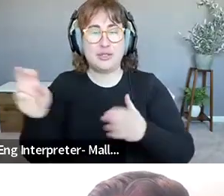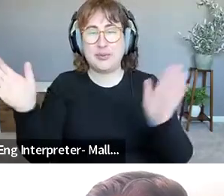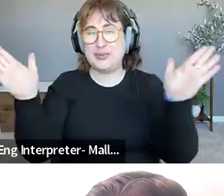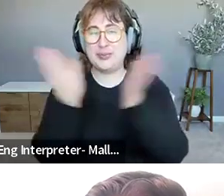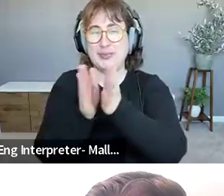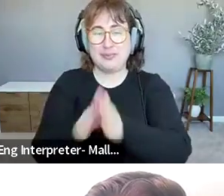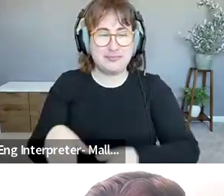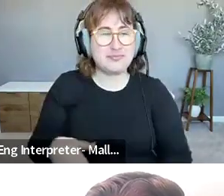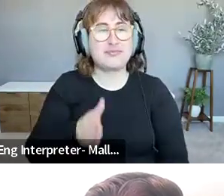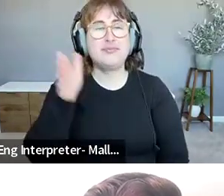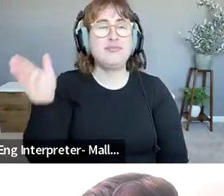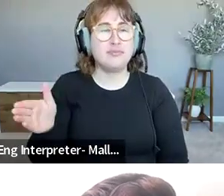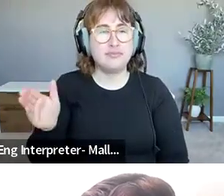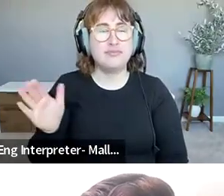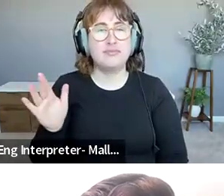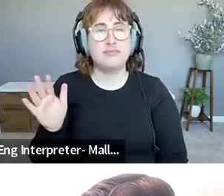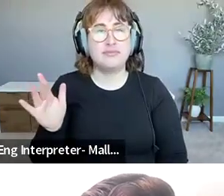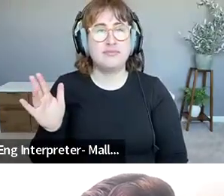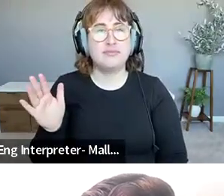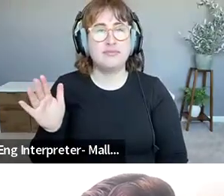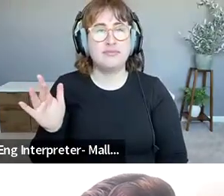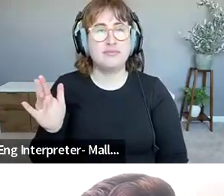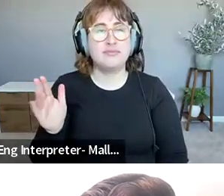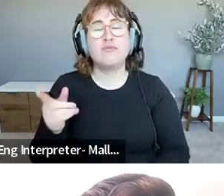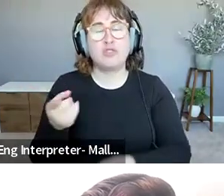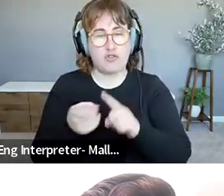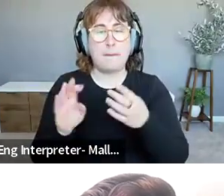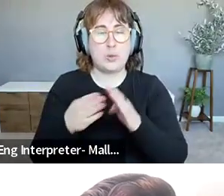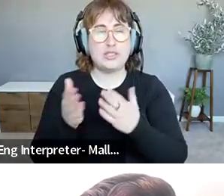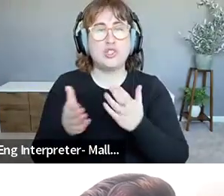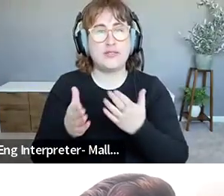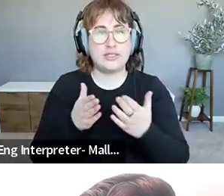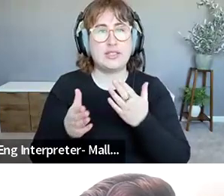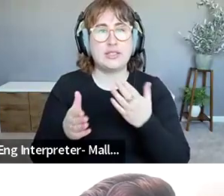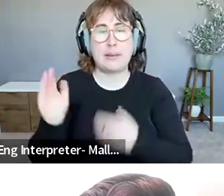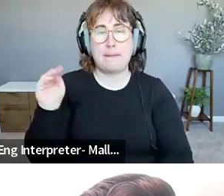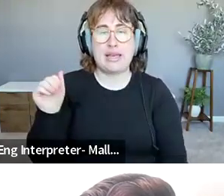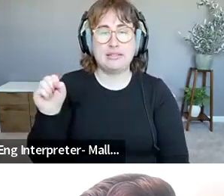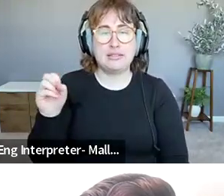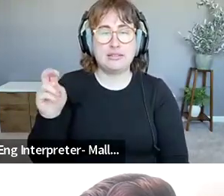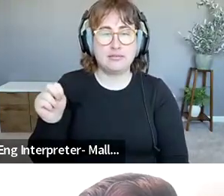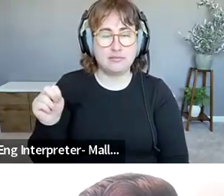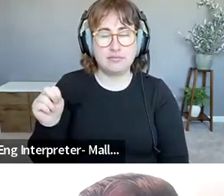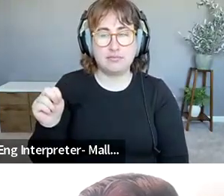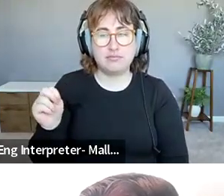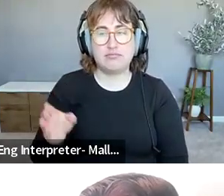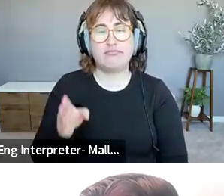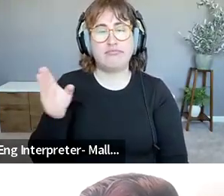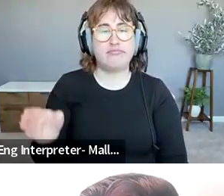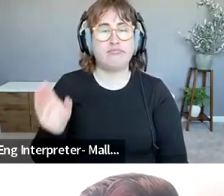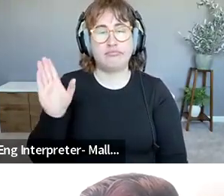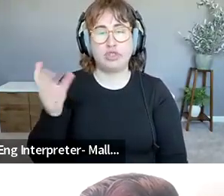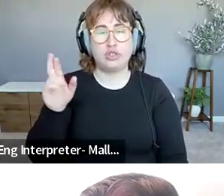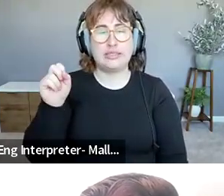pleased about. And we've got, additionally from Community Services, Mason is on. We've got Christy.